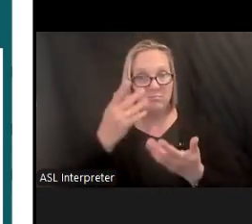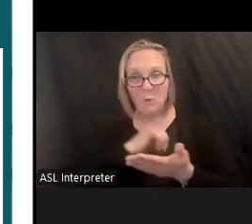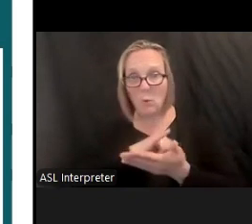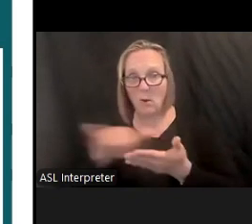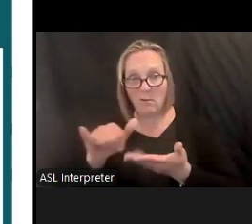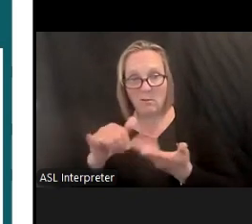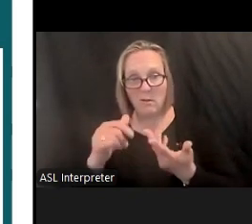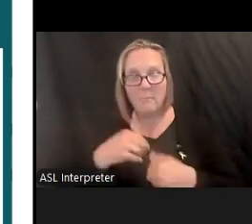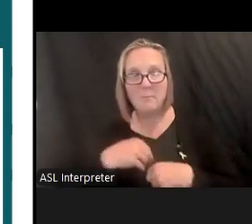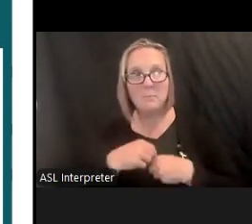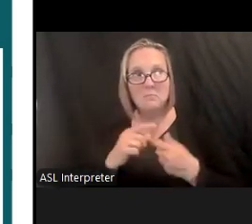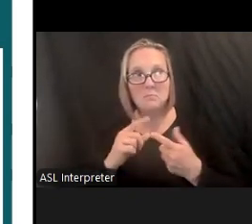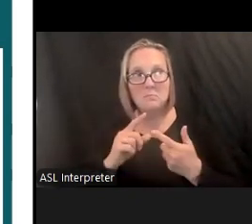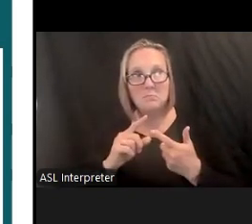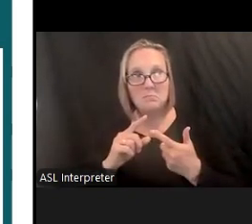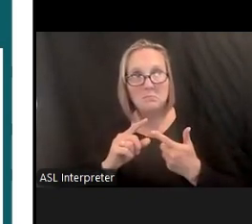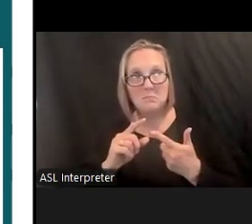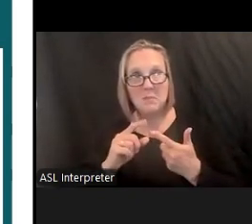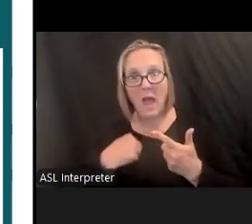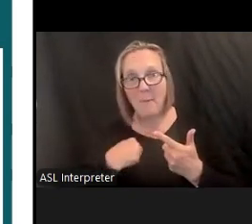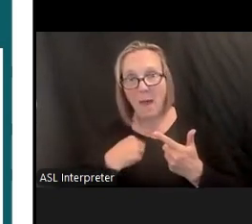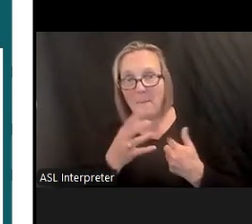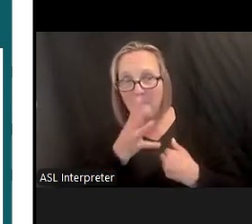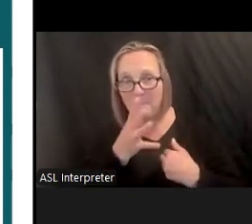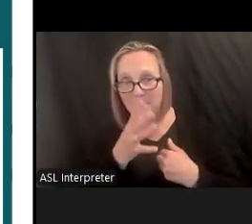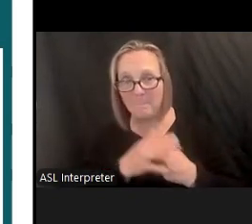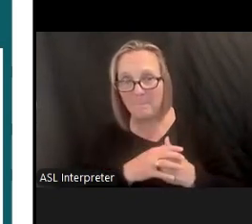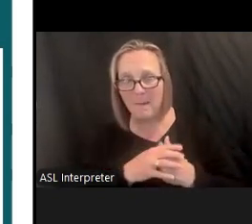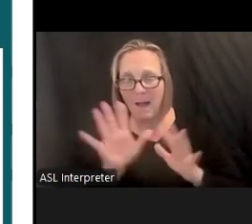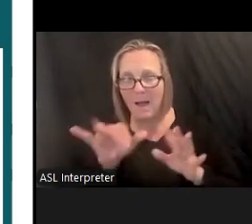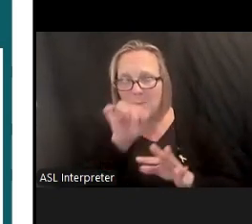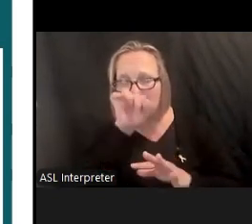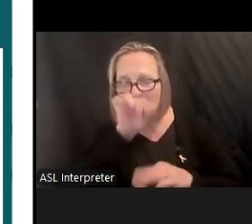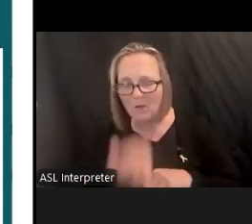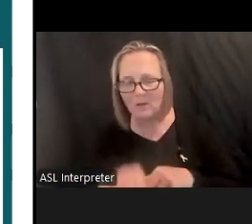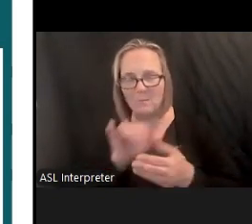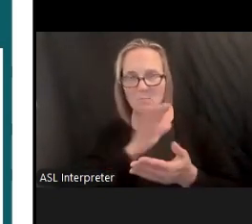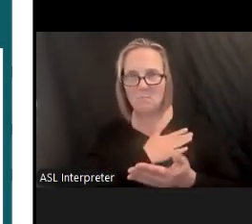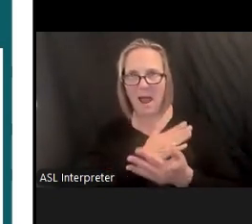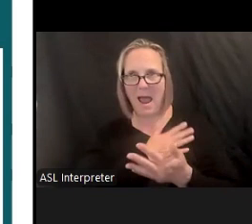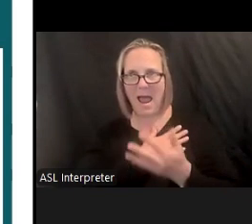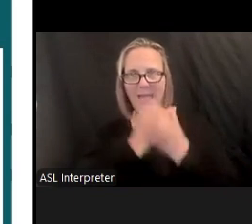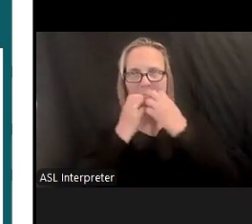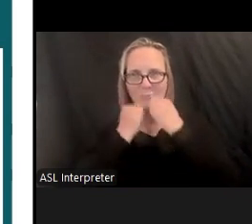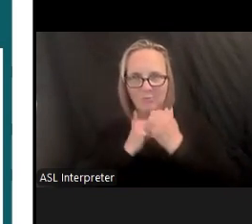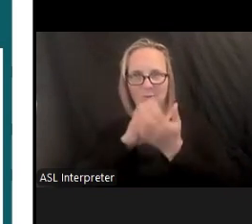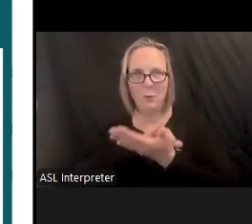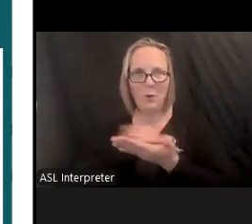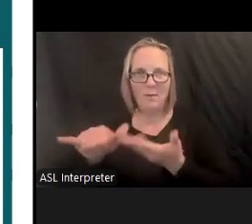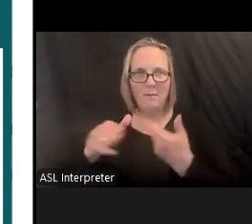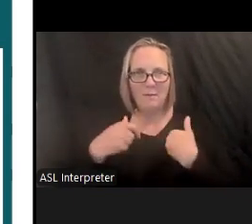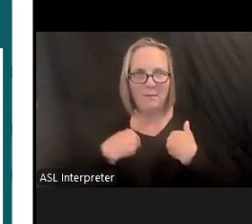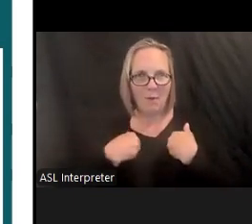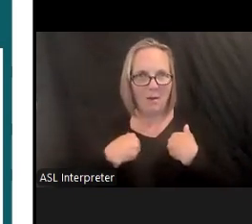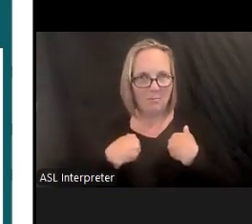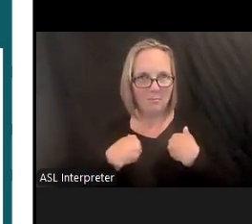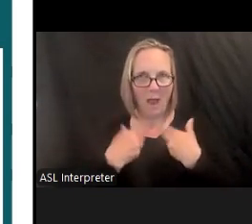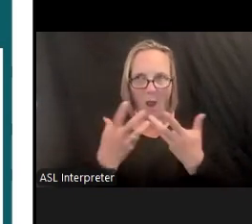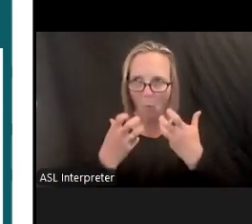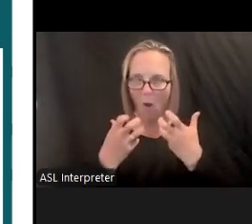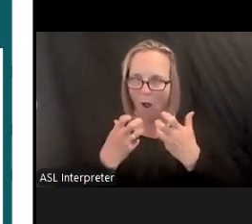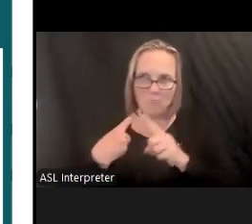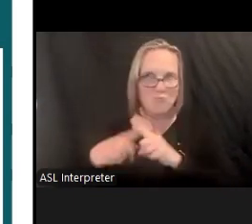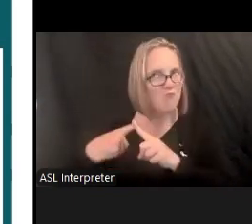a mom. I love my city. I want the best for it. I'm an artist, a writer,